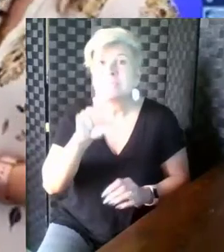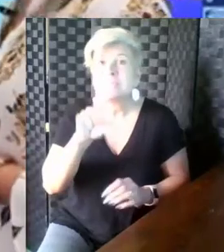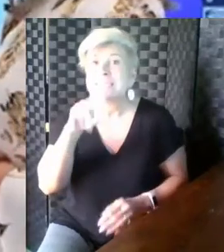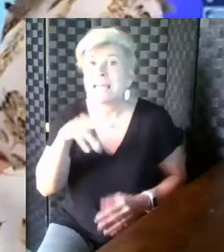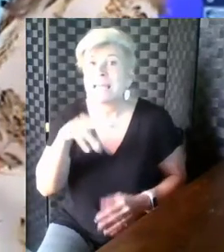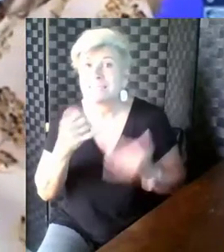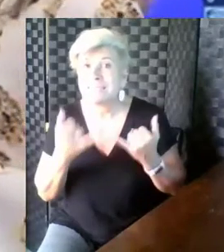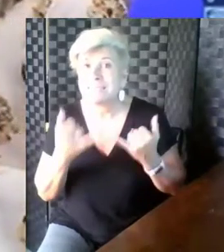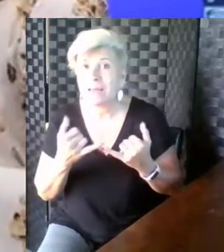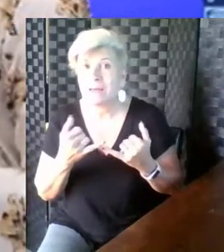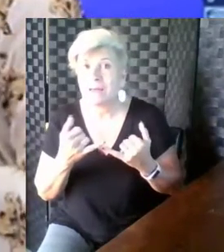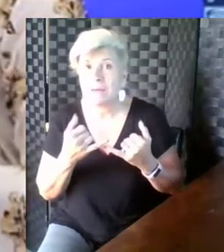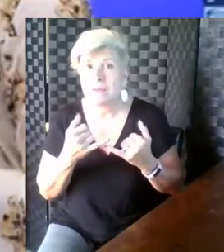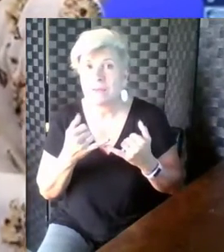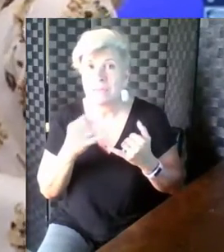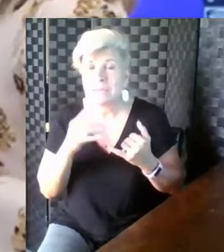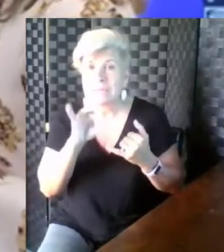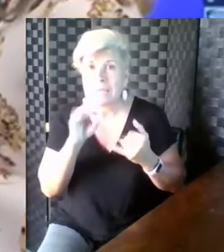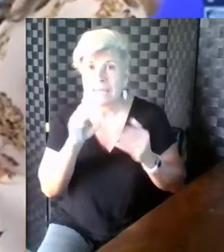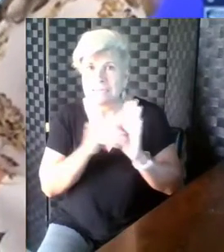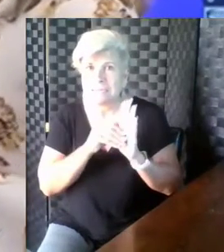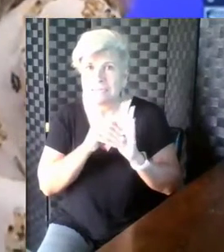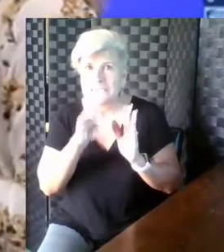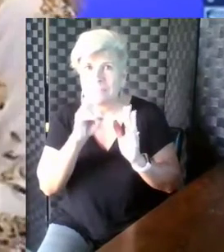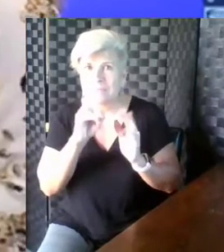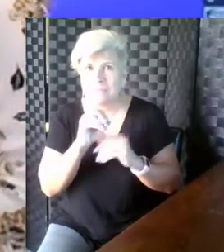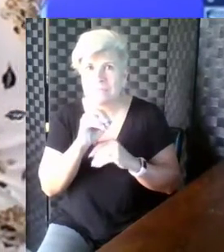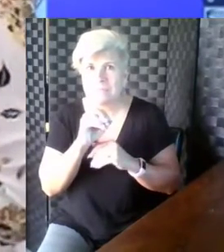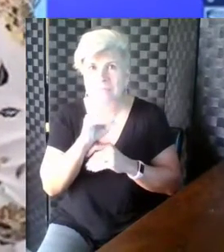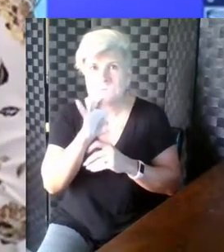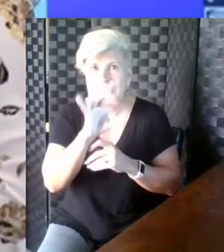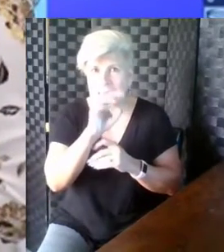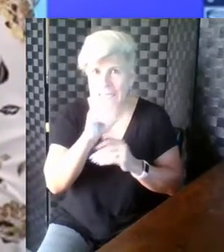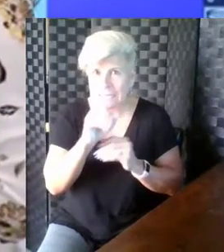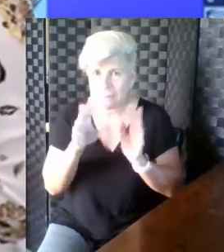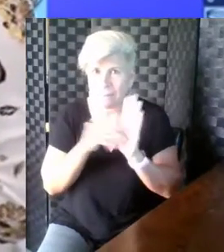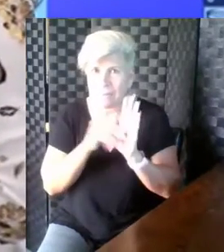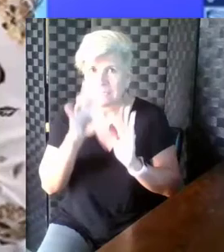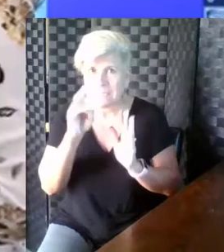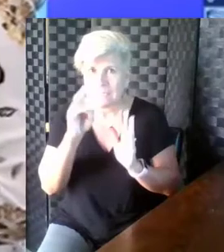do our tens. Well, I see 80 here and 70 here.